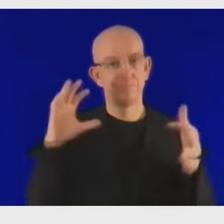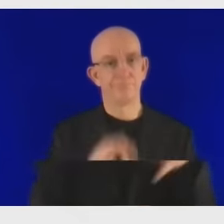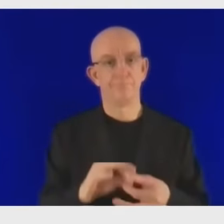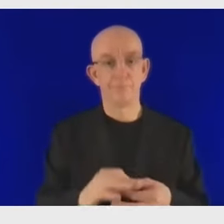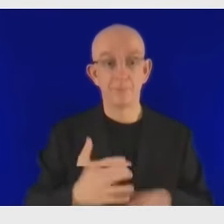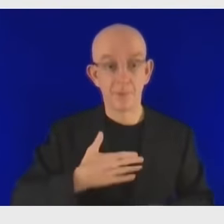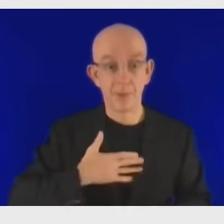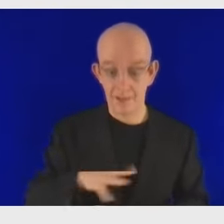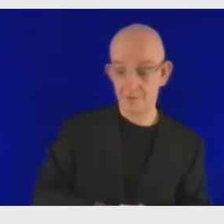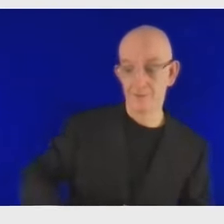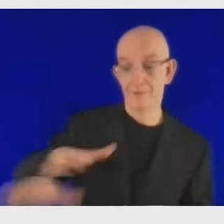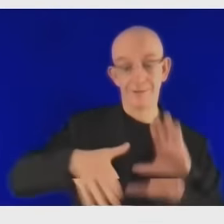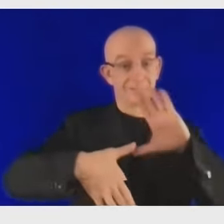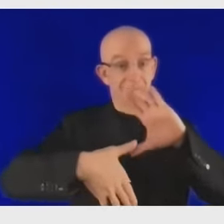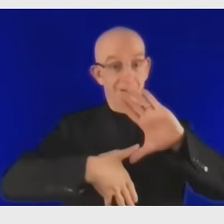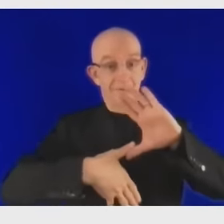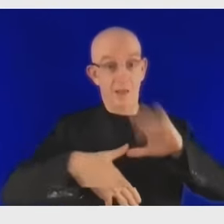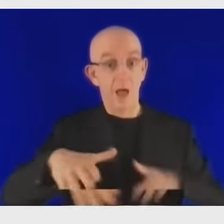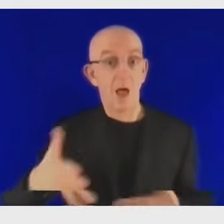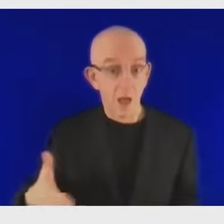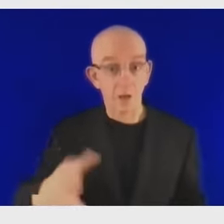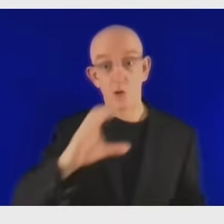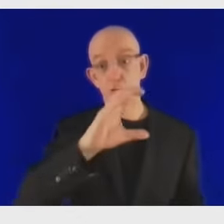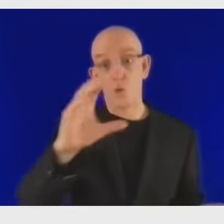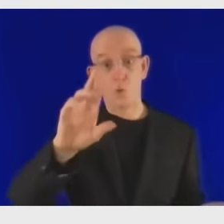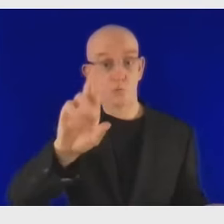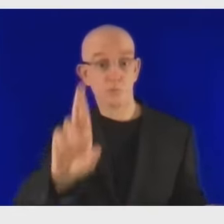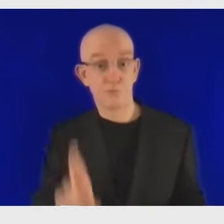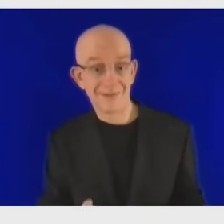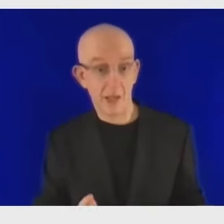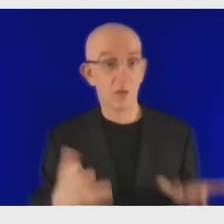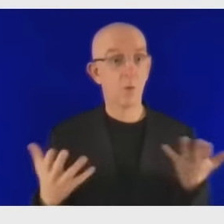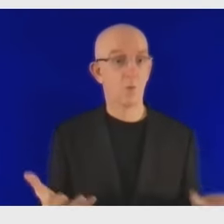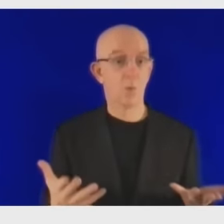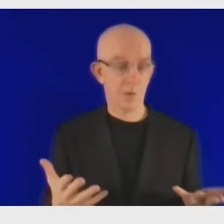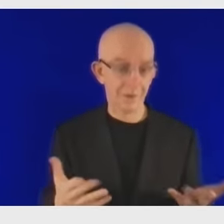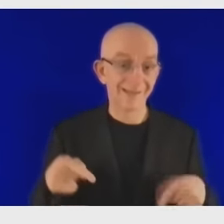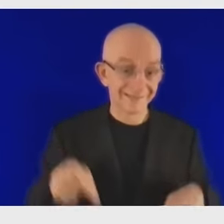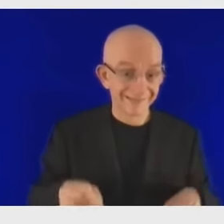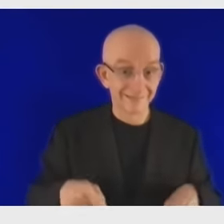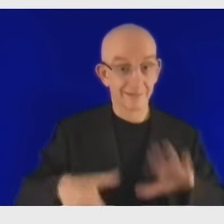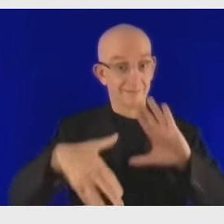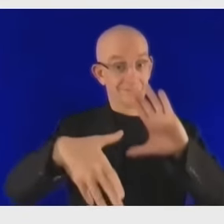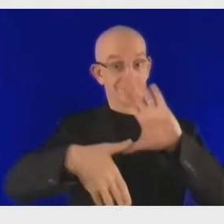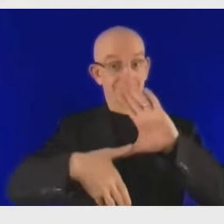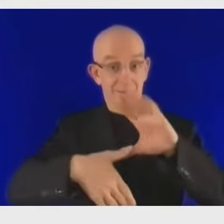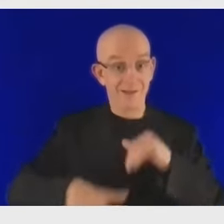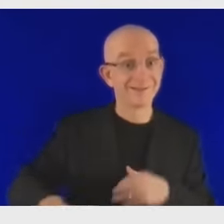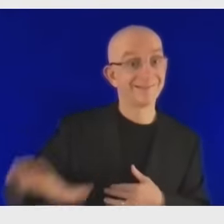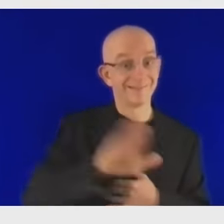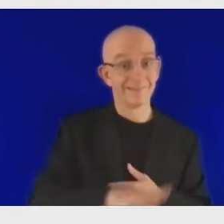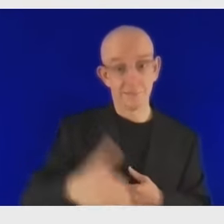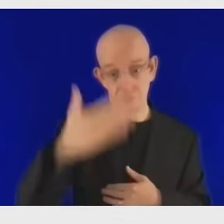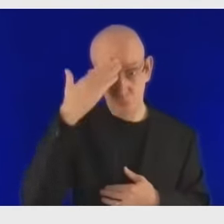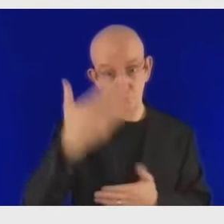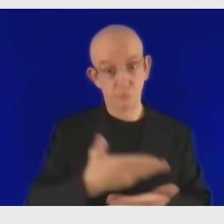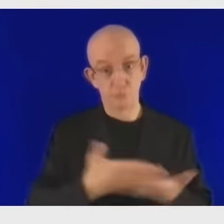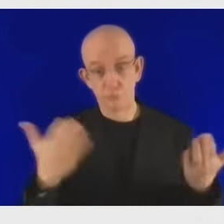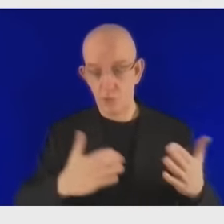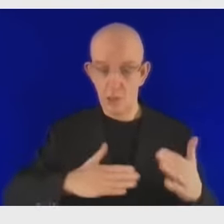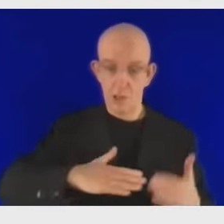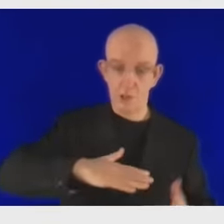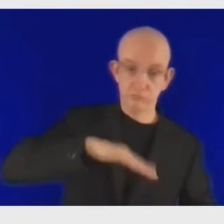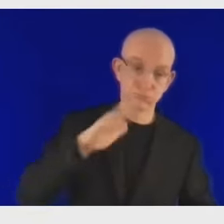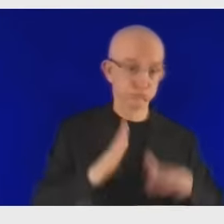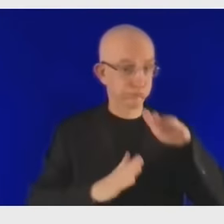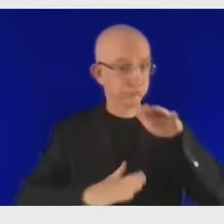America, as we all know, is one of the most unequal regions in terms of political conflicts, economic conflicts, and